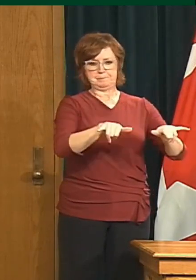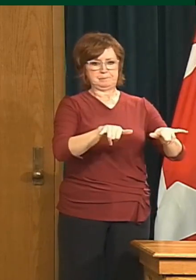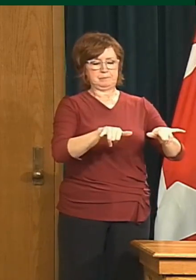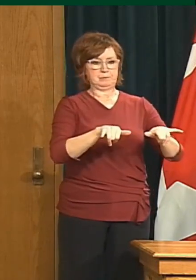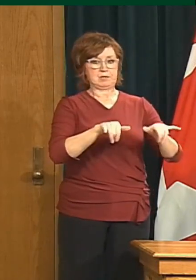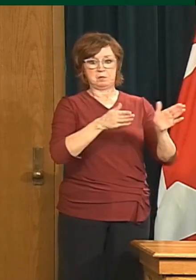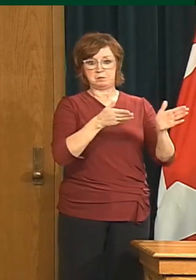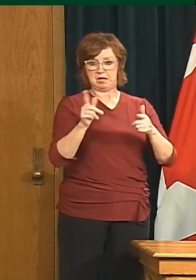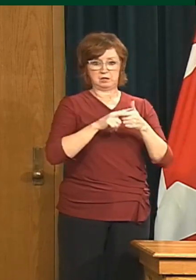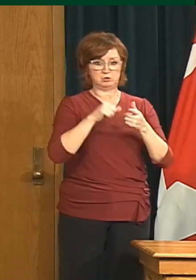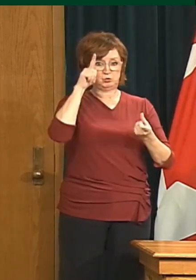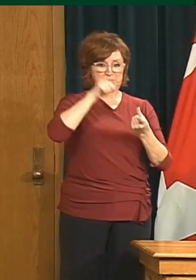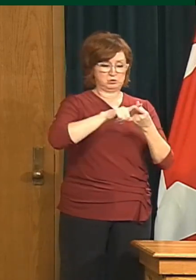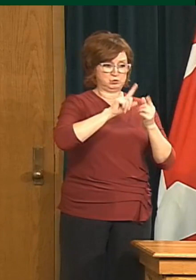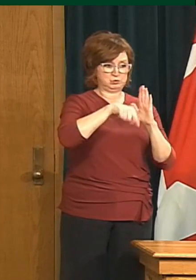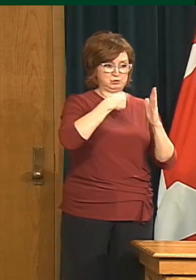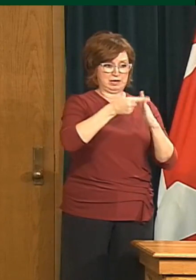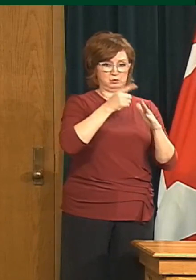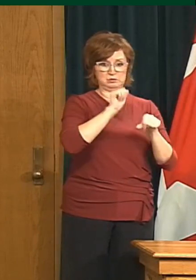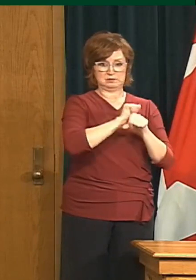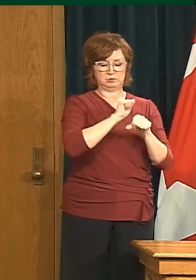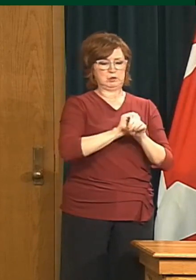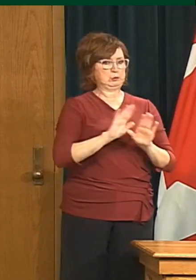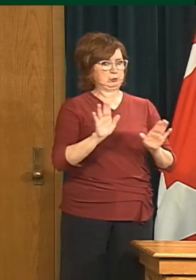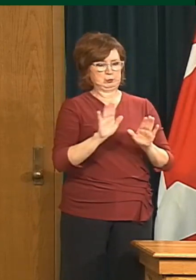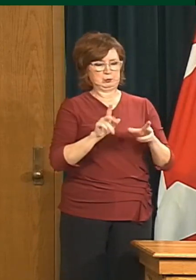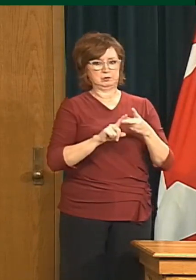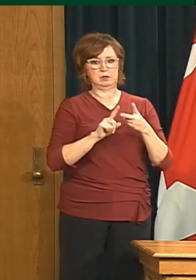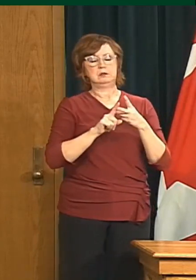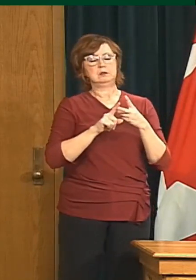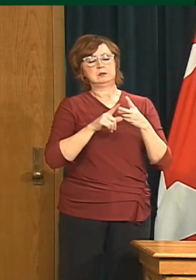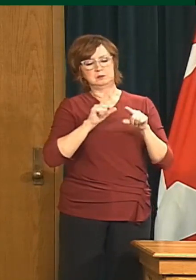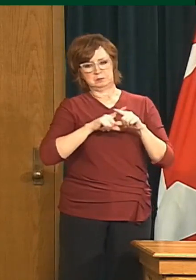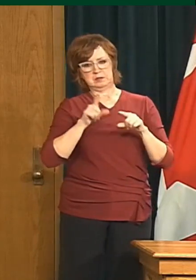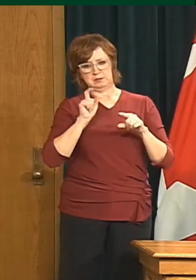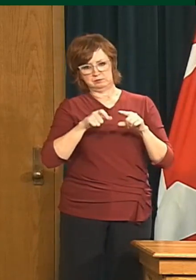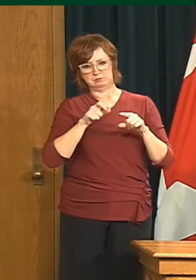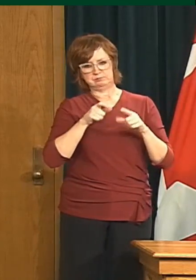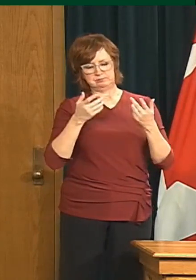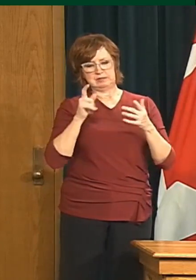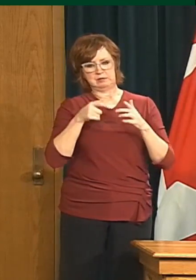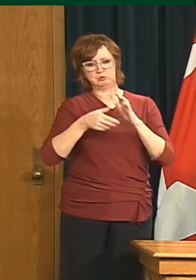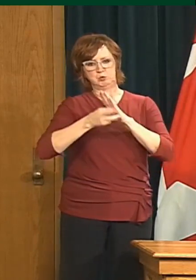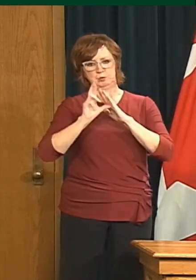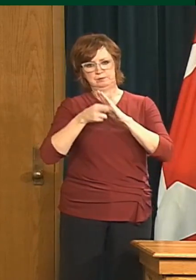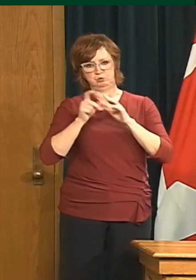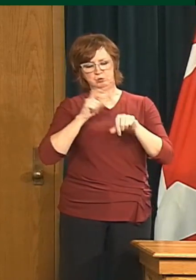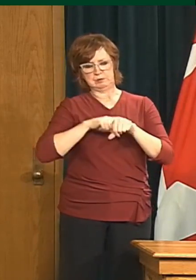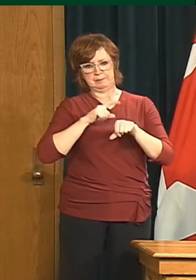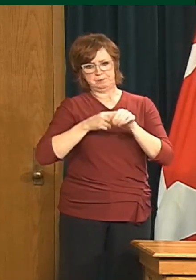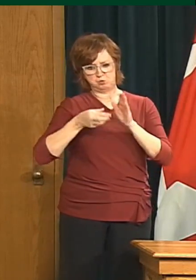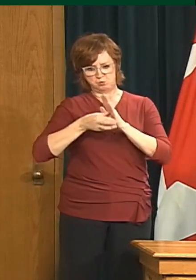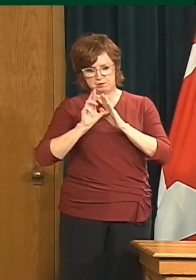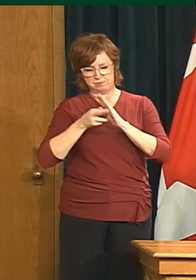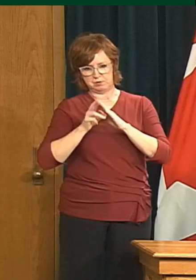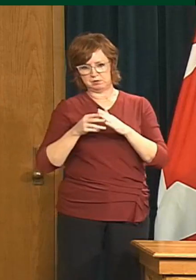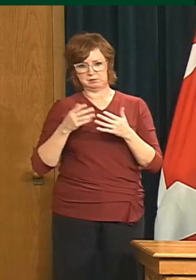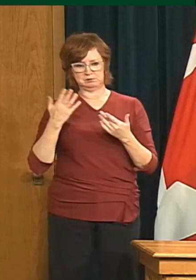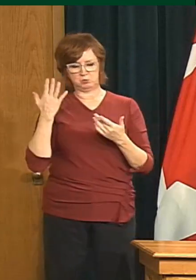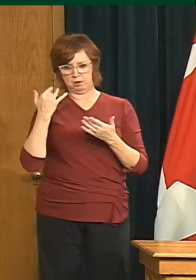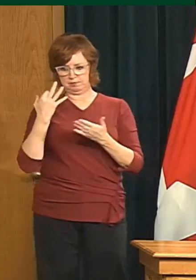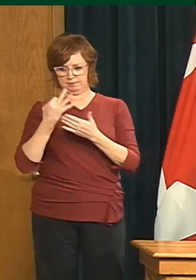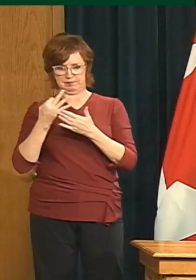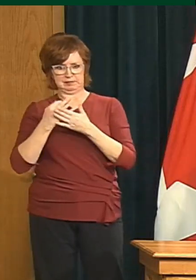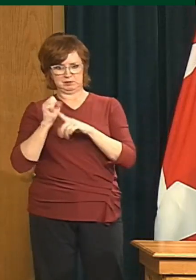those agreements. We will probably review any going forward, of course, because our fiscal situation has dramatically